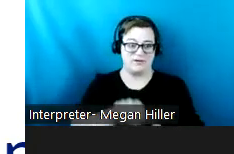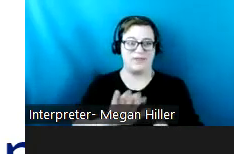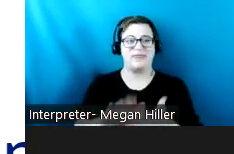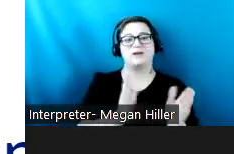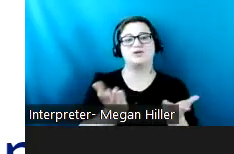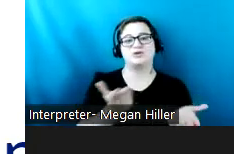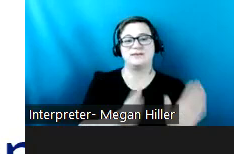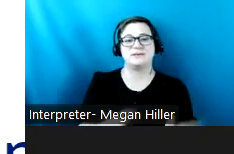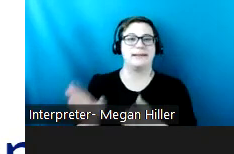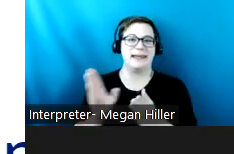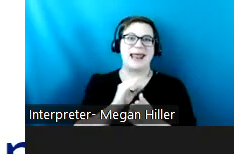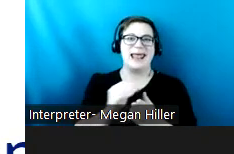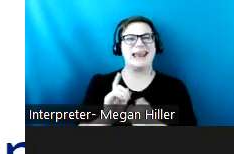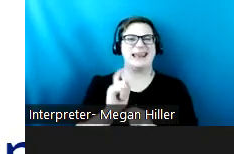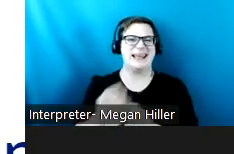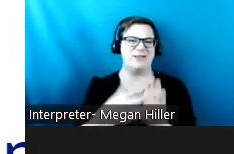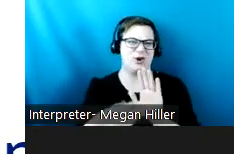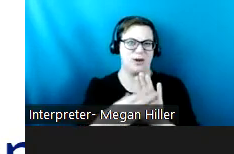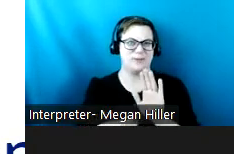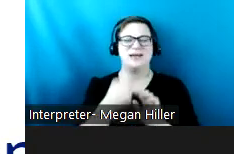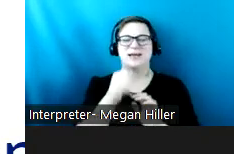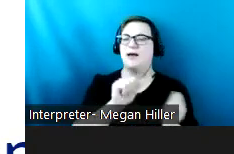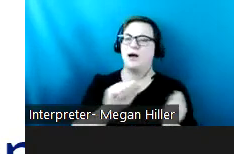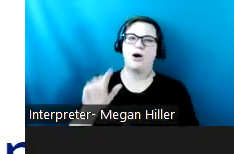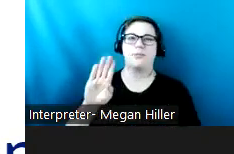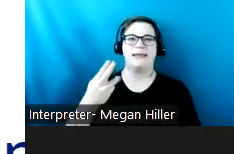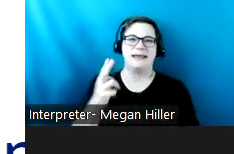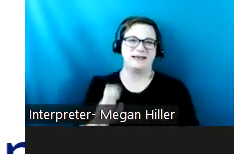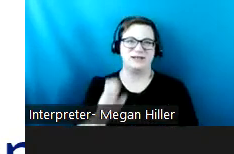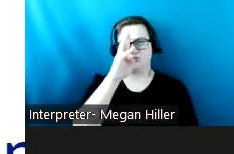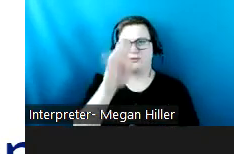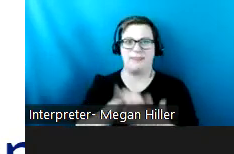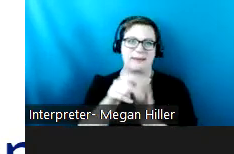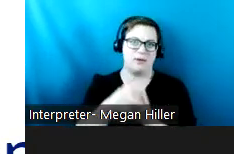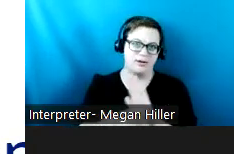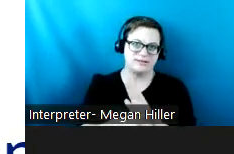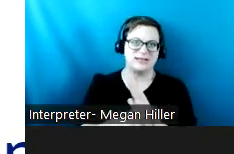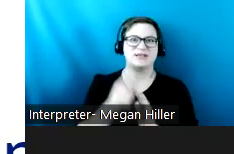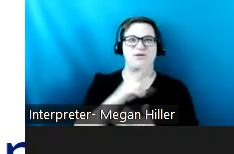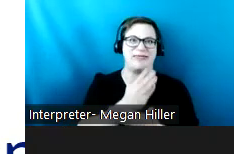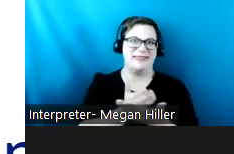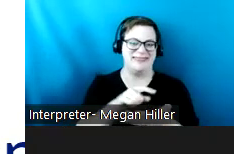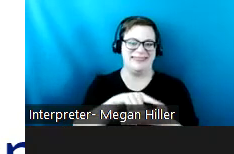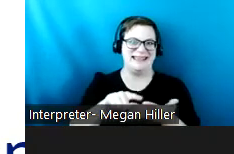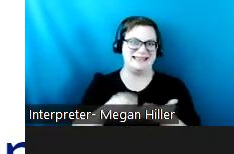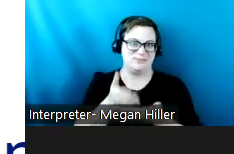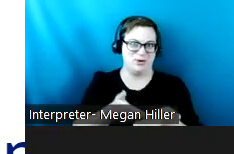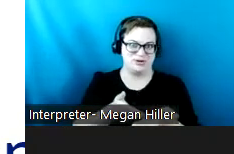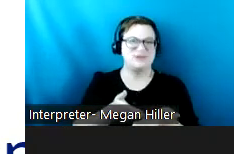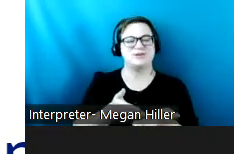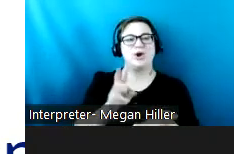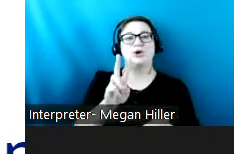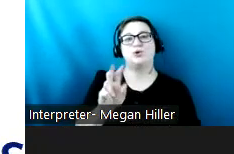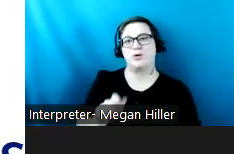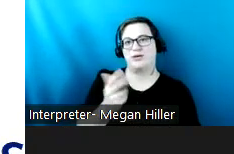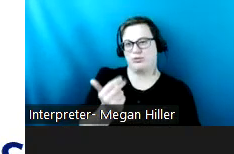that all BHEs are creating policies and procedures around these portions, and it obviously details it in 2.13.